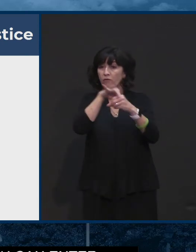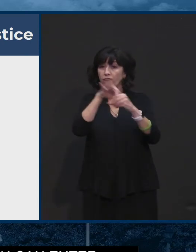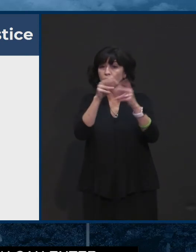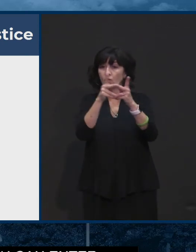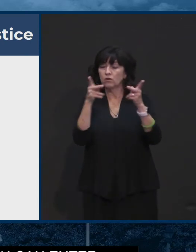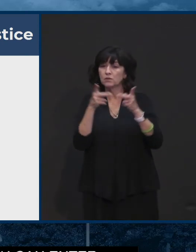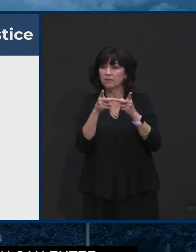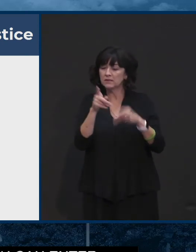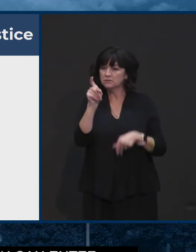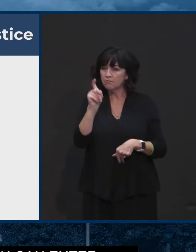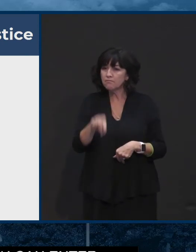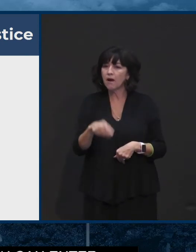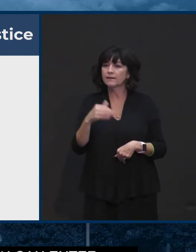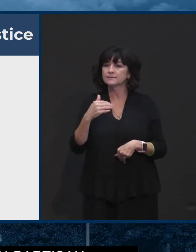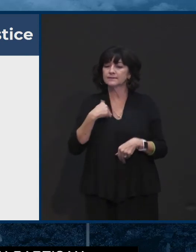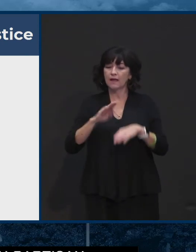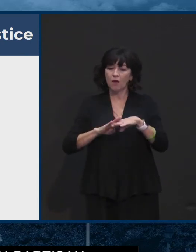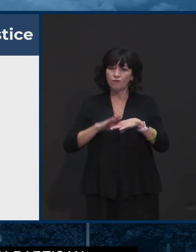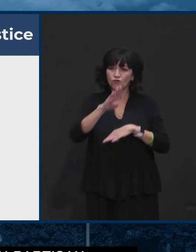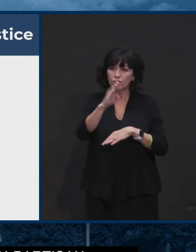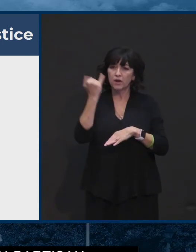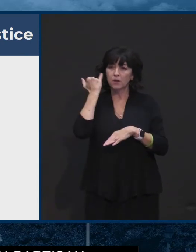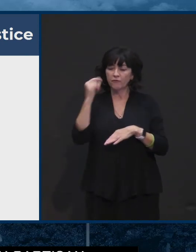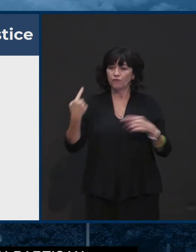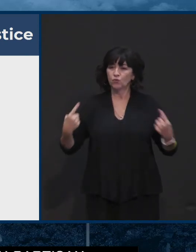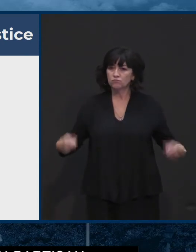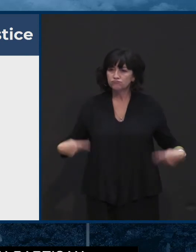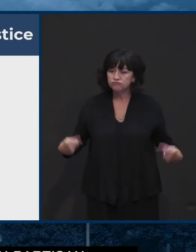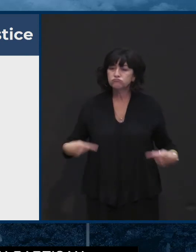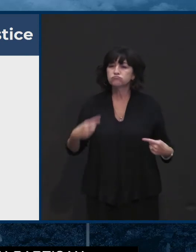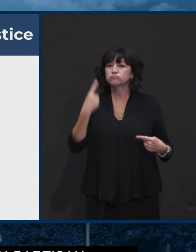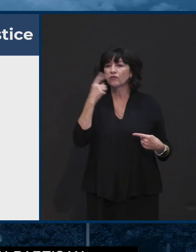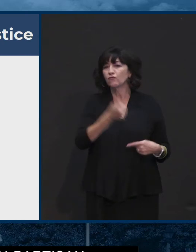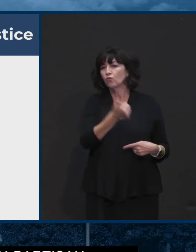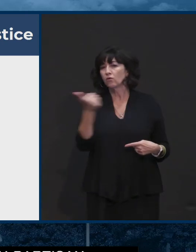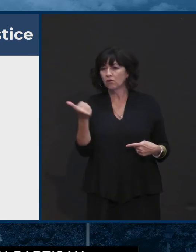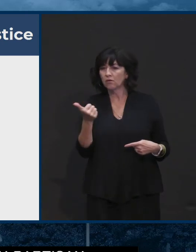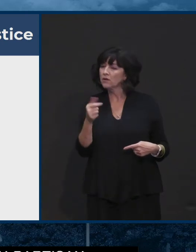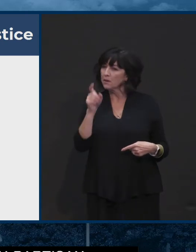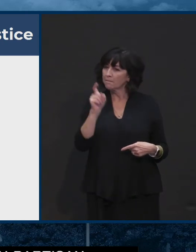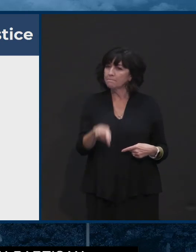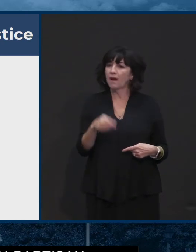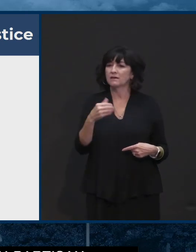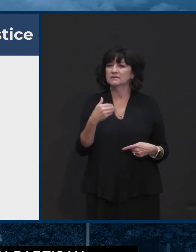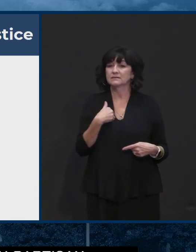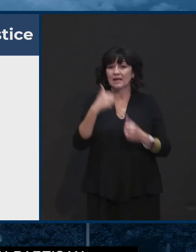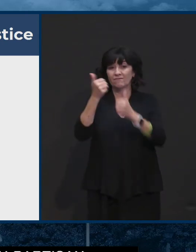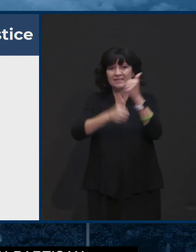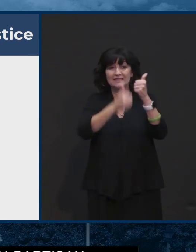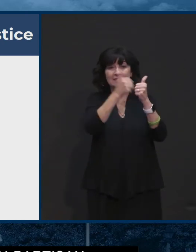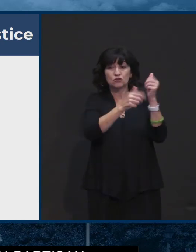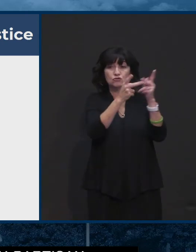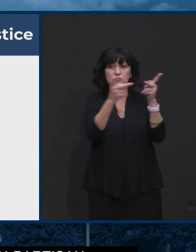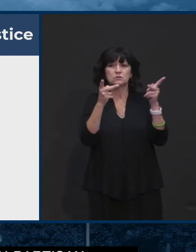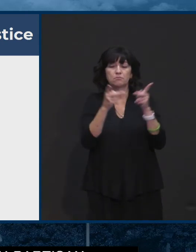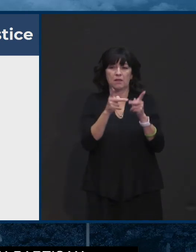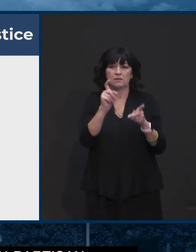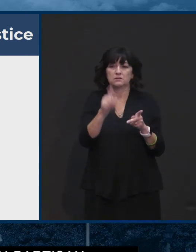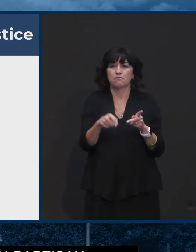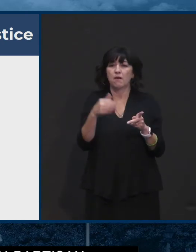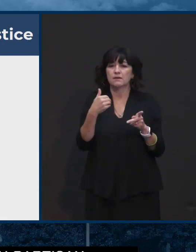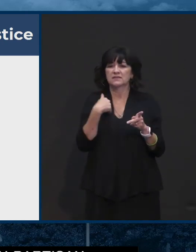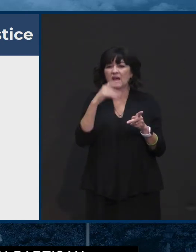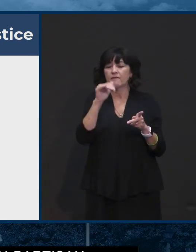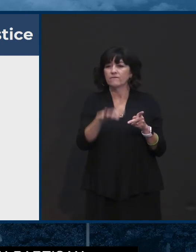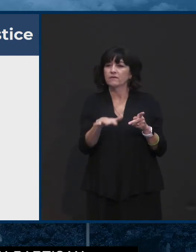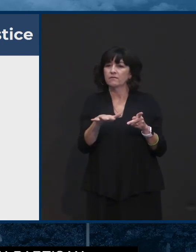with disabilities are entitled to at least 1 accessible voting machine at each polling place.